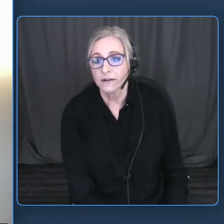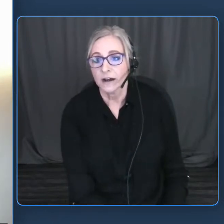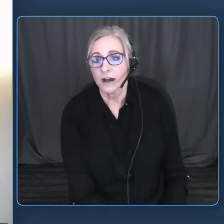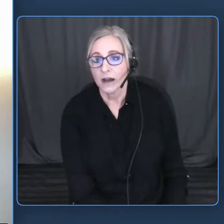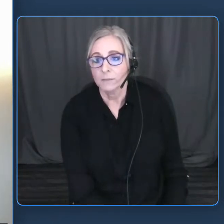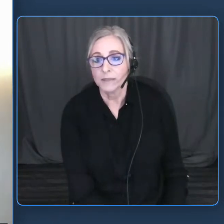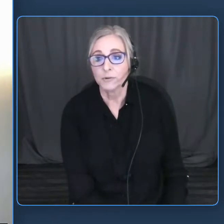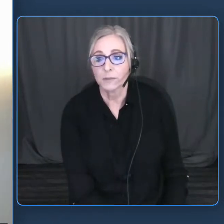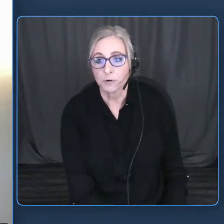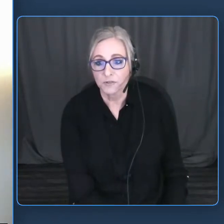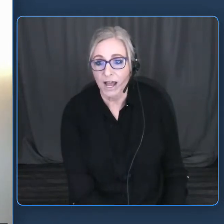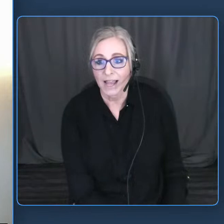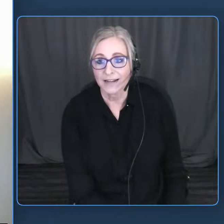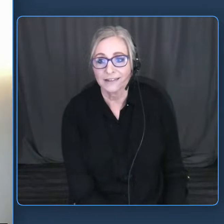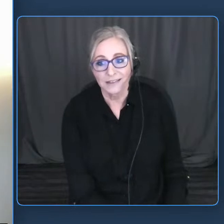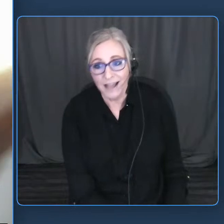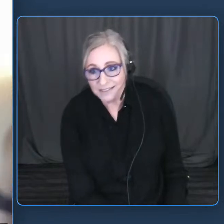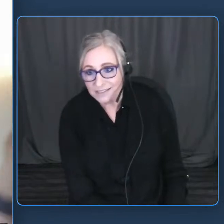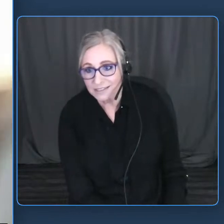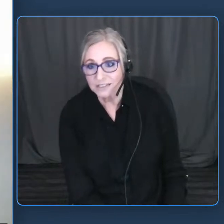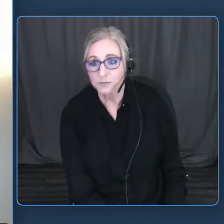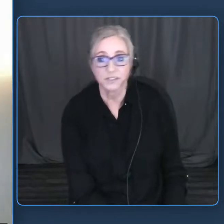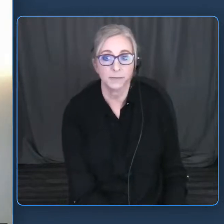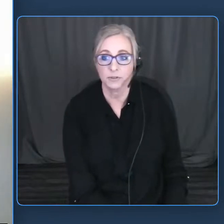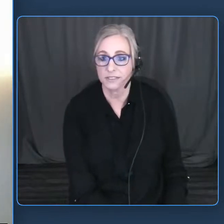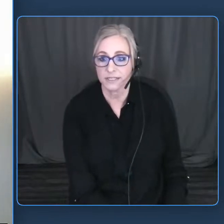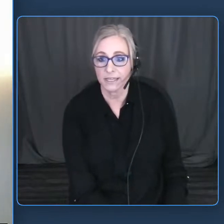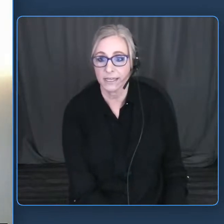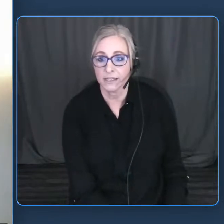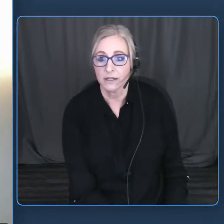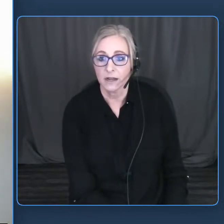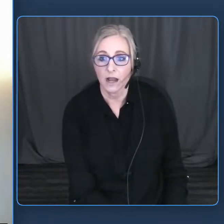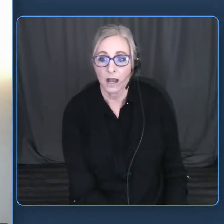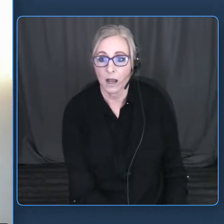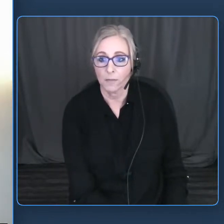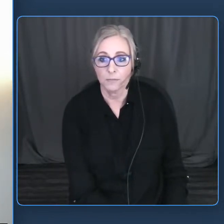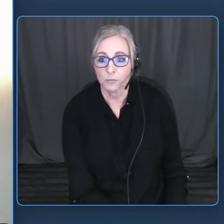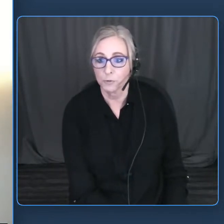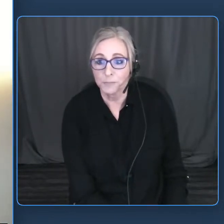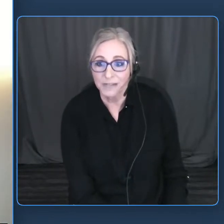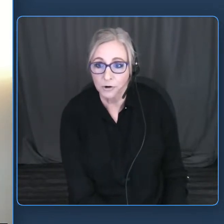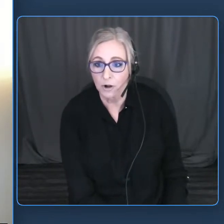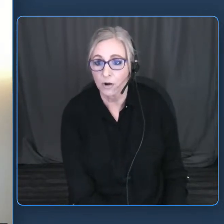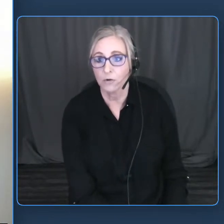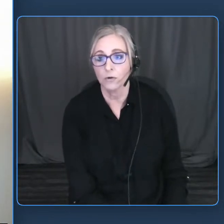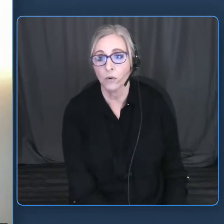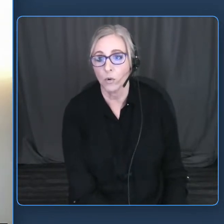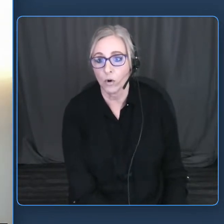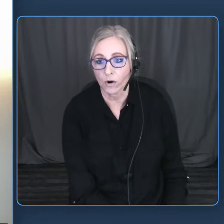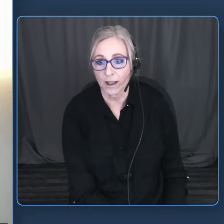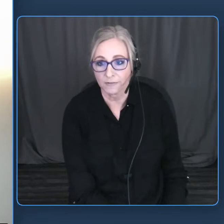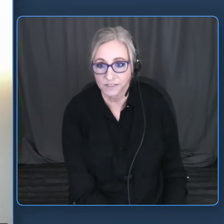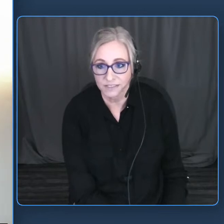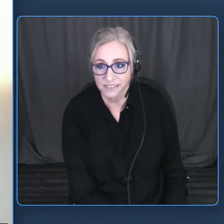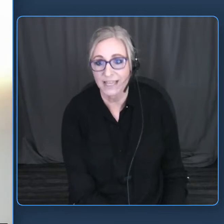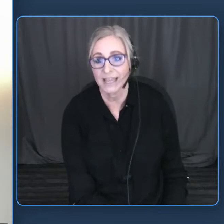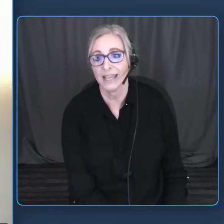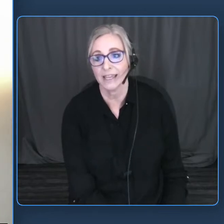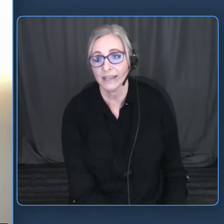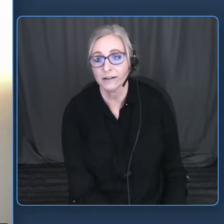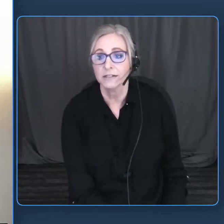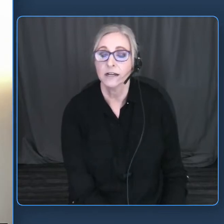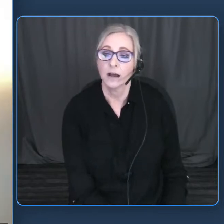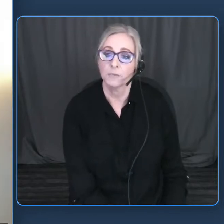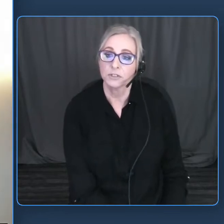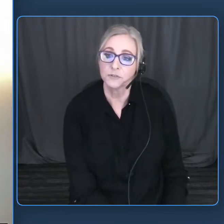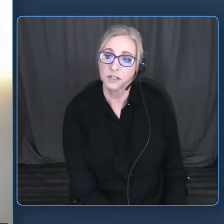many people that provide classes, for example, let's say Premiere O or